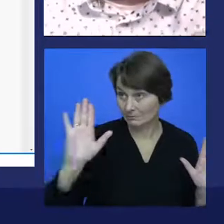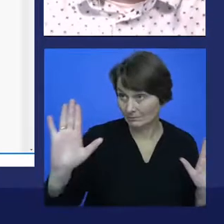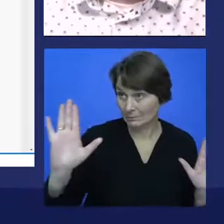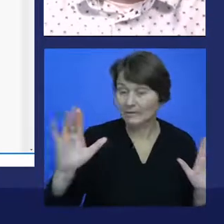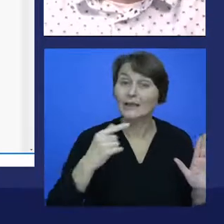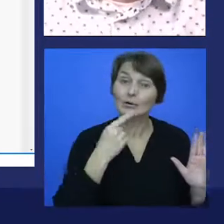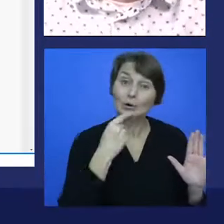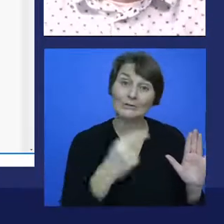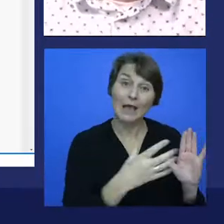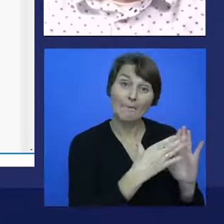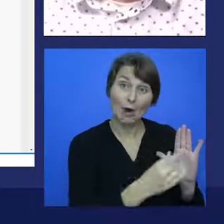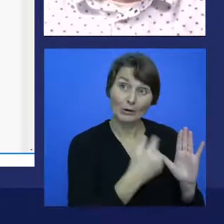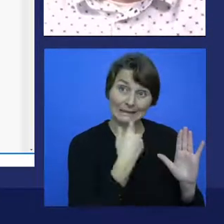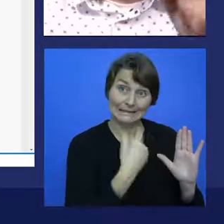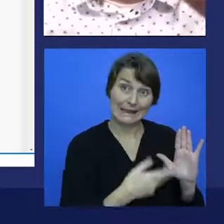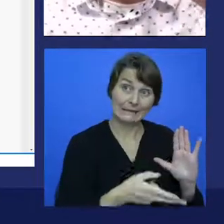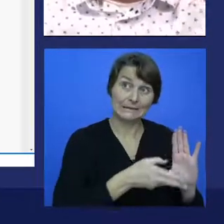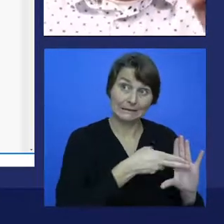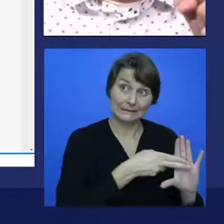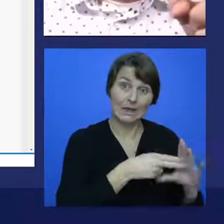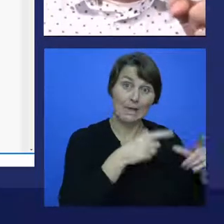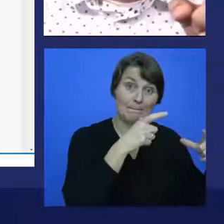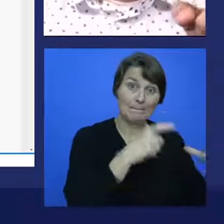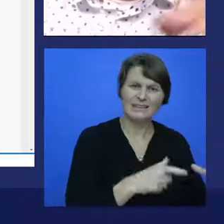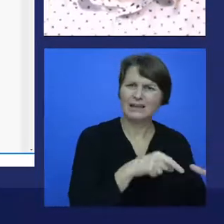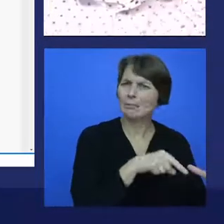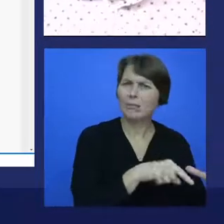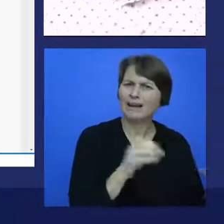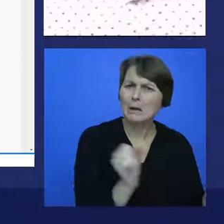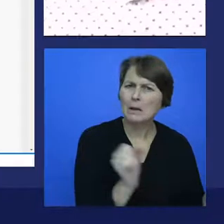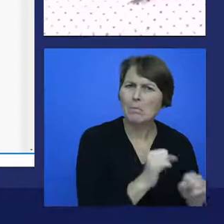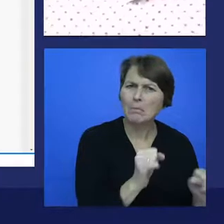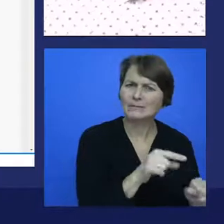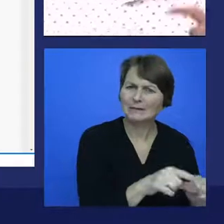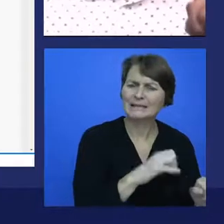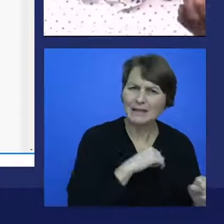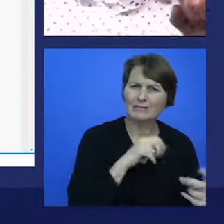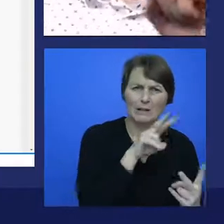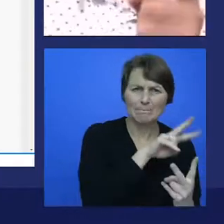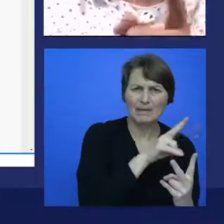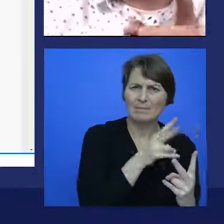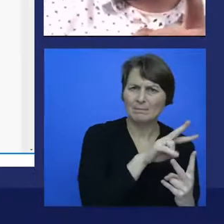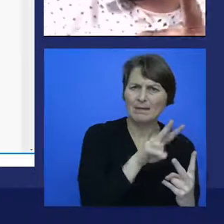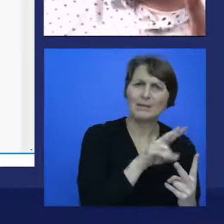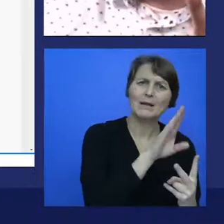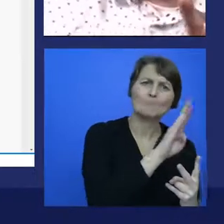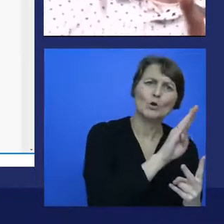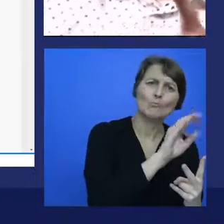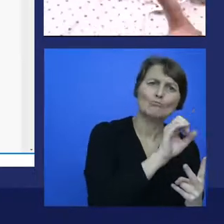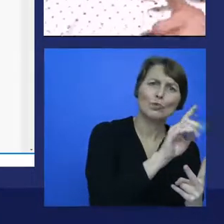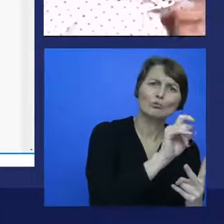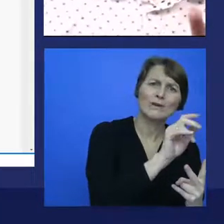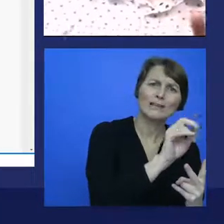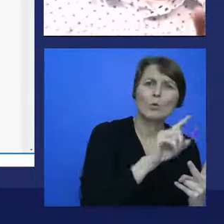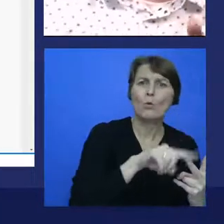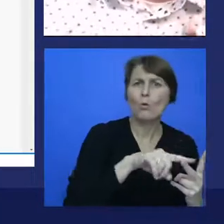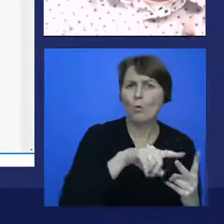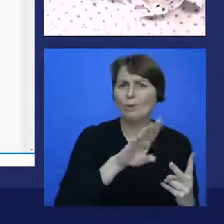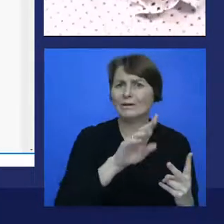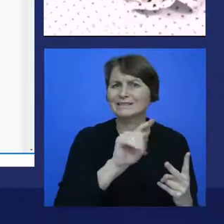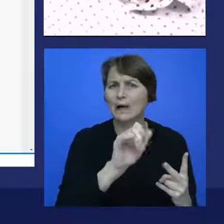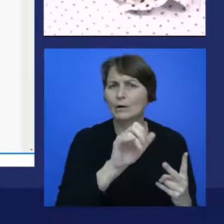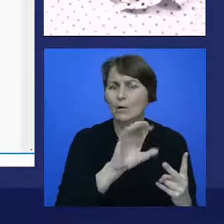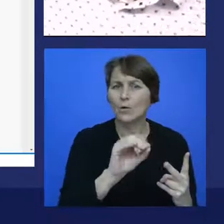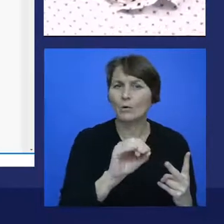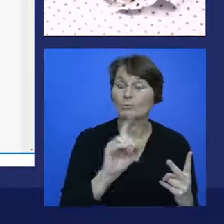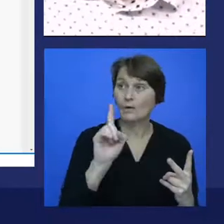when it can only detect tacos and burritos? One question. Another question, what kind of pictures did you use? Did you use actual